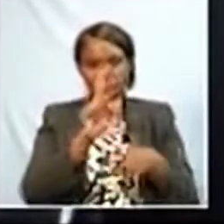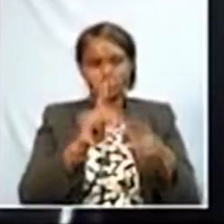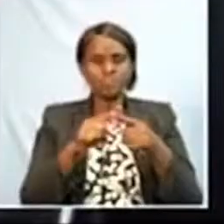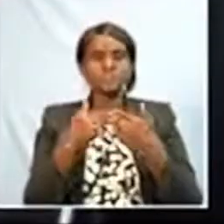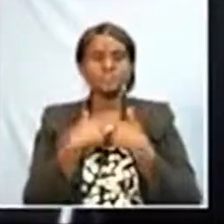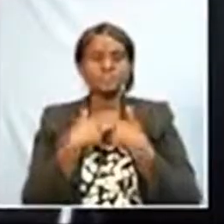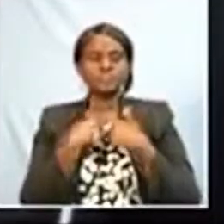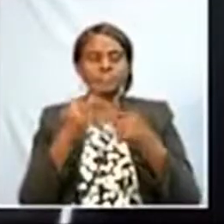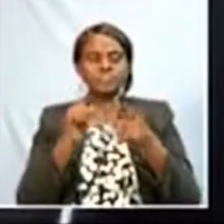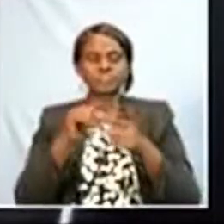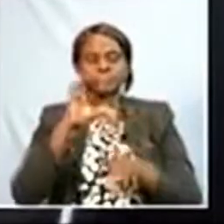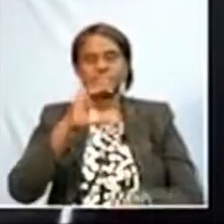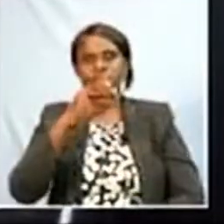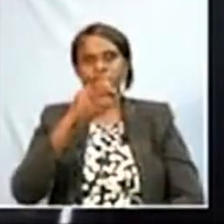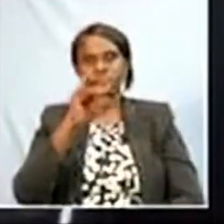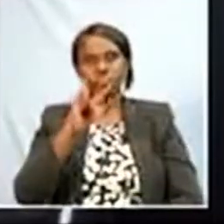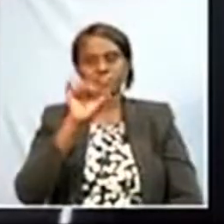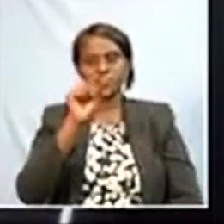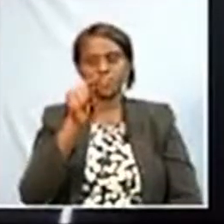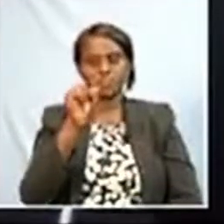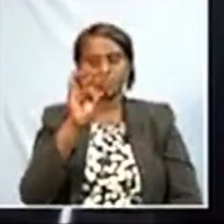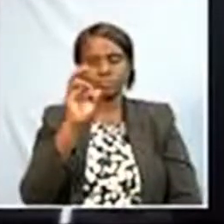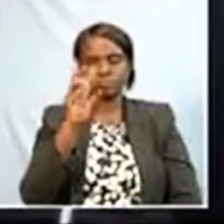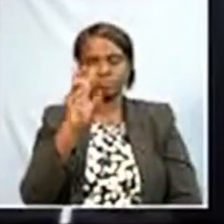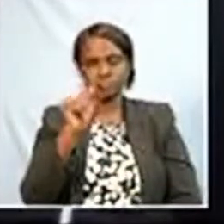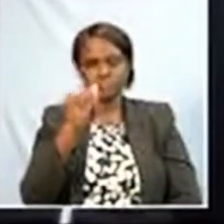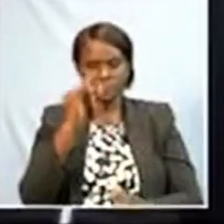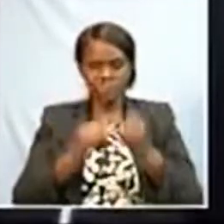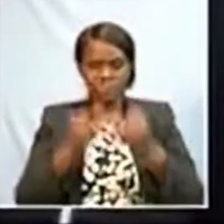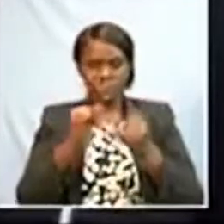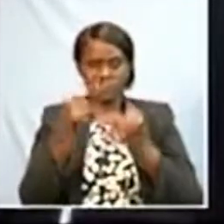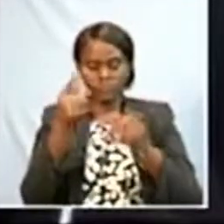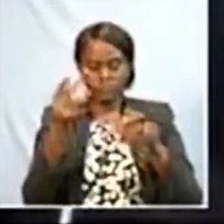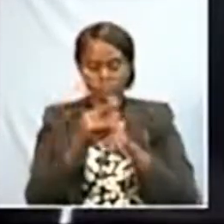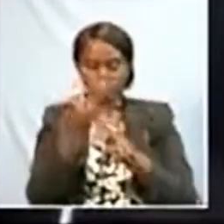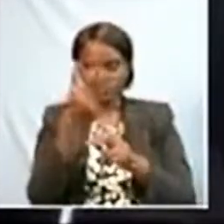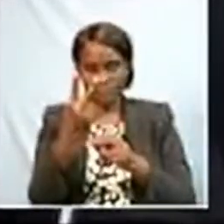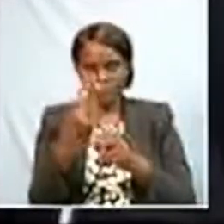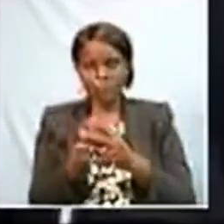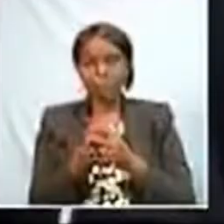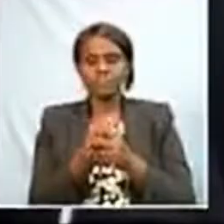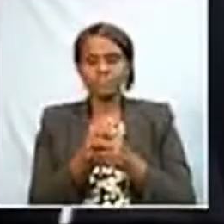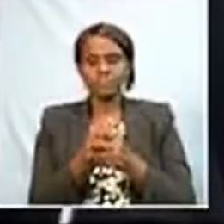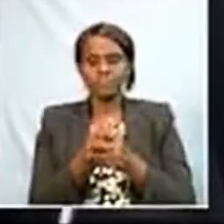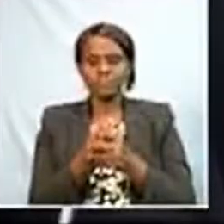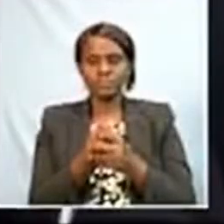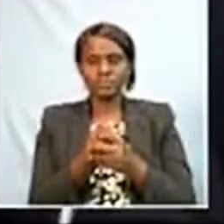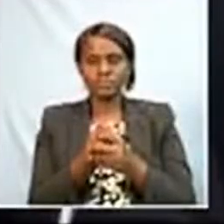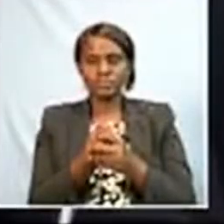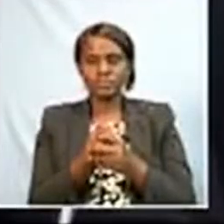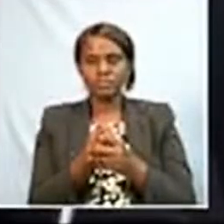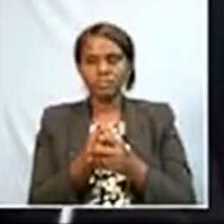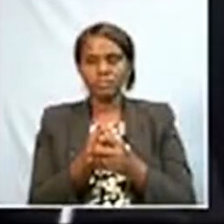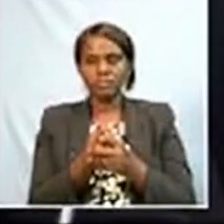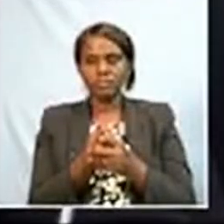to Chisafa, to complete the Chisafa, the 1x2. And the